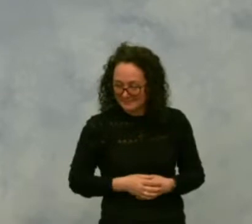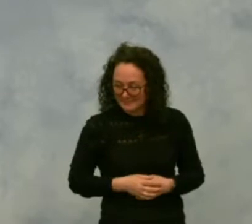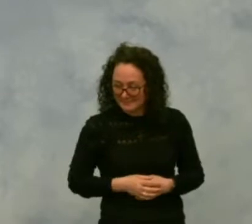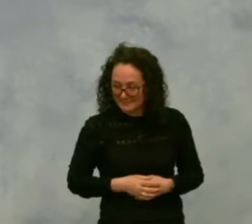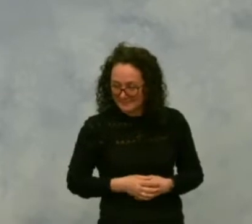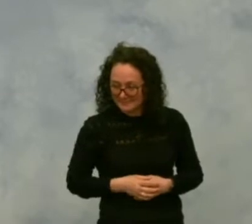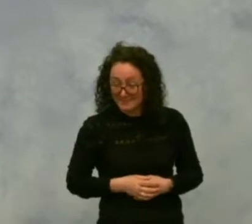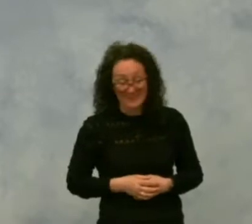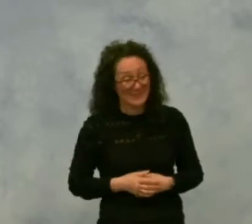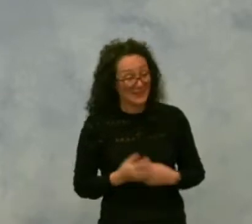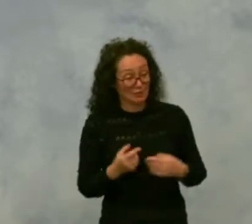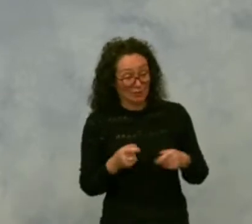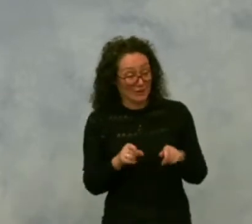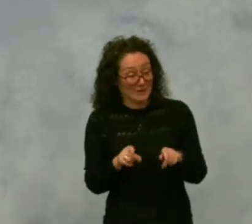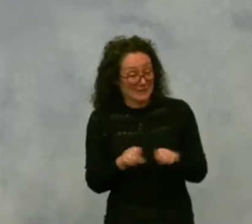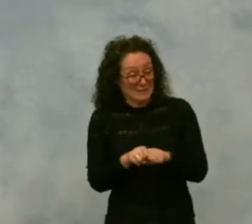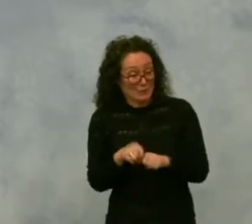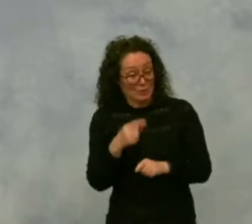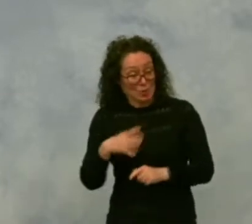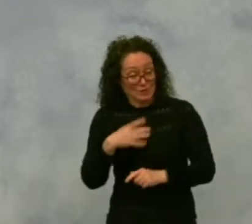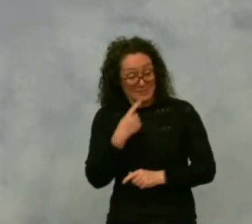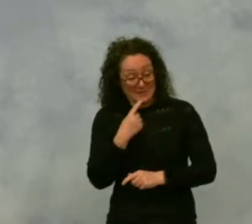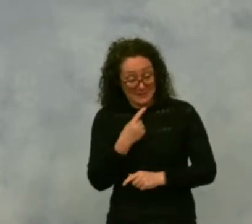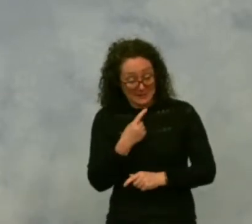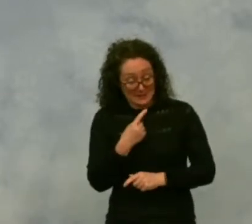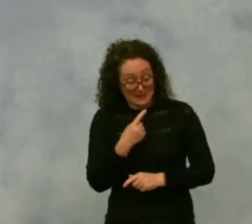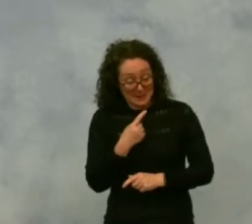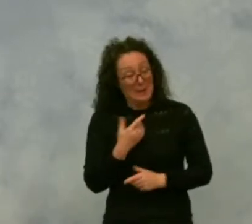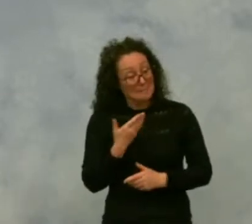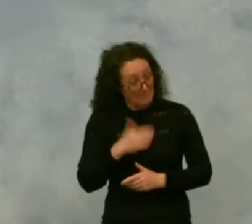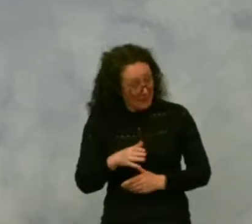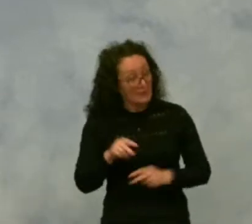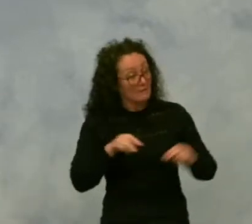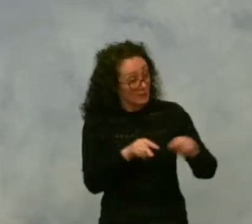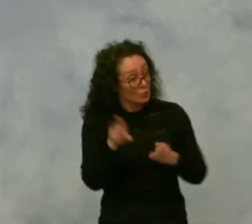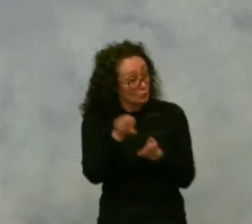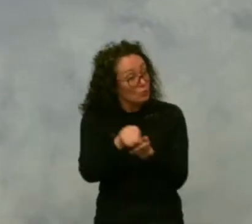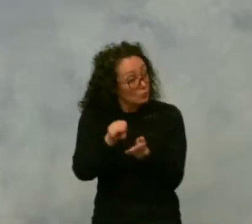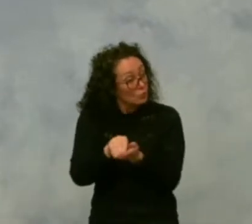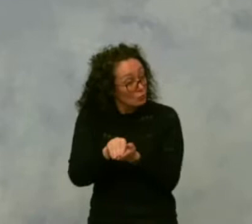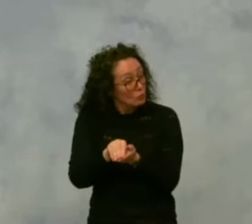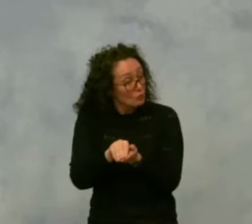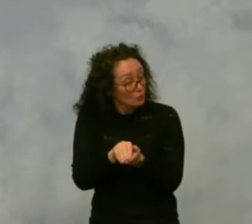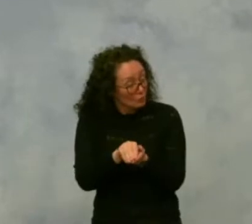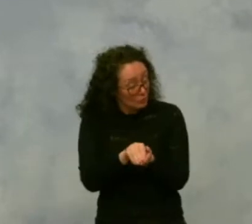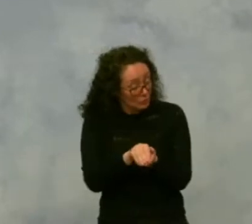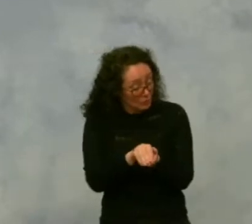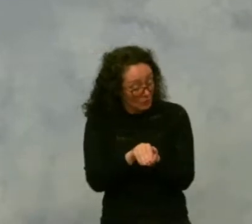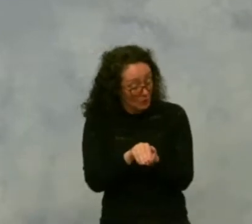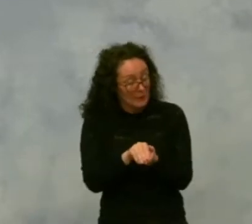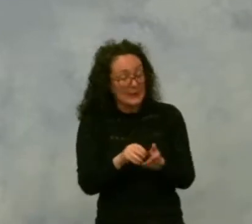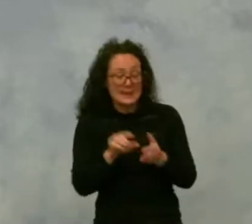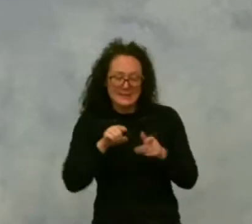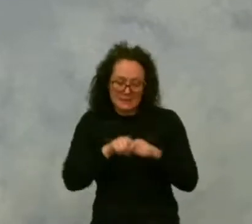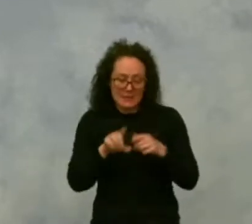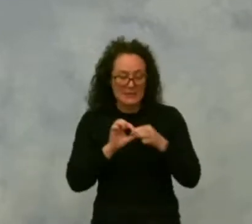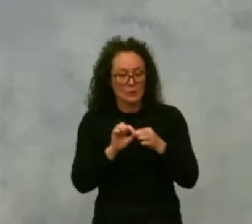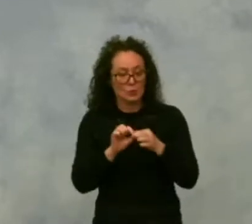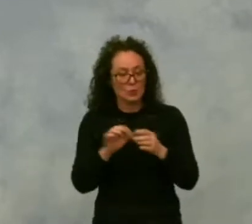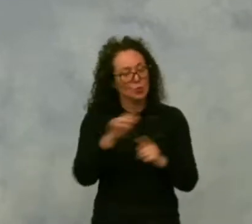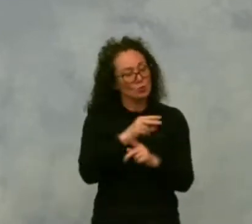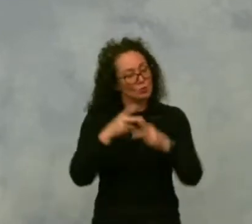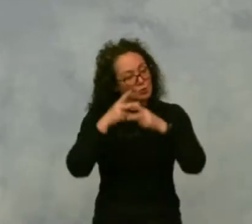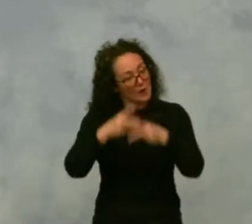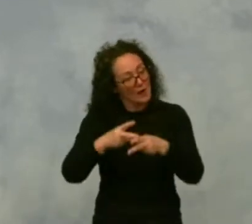Largely just what you said, Chair. We have done actually quite a few videos, especially in the social care sector, and